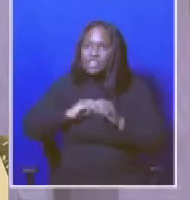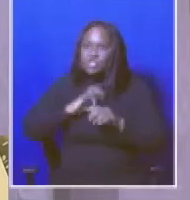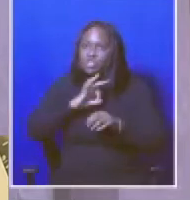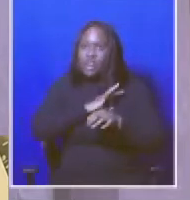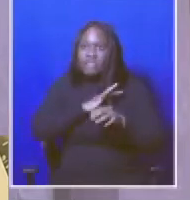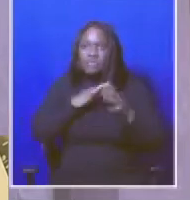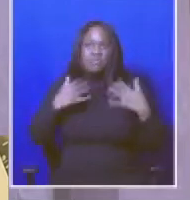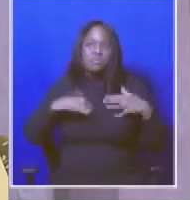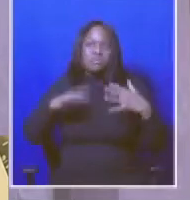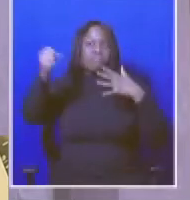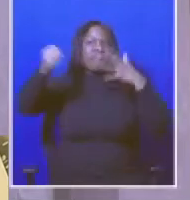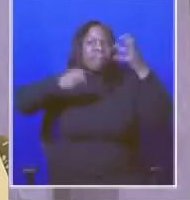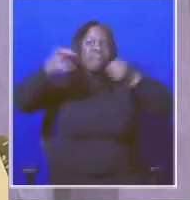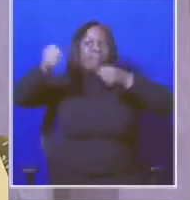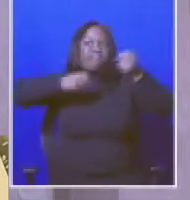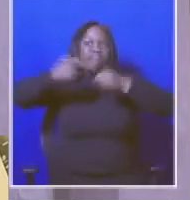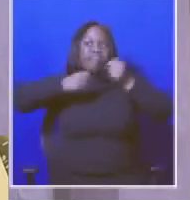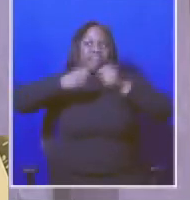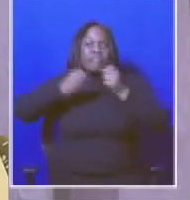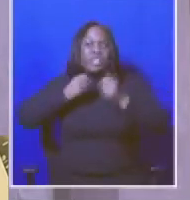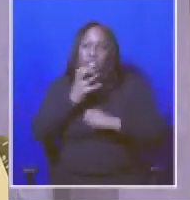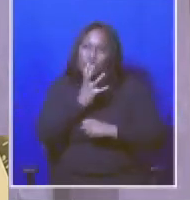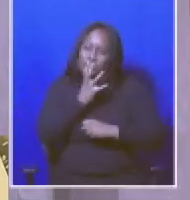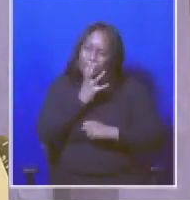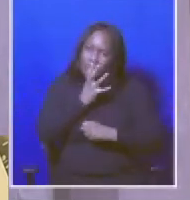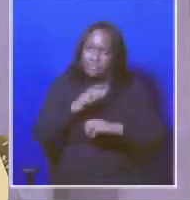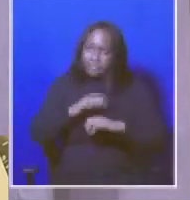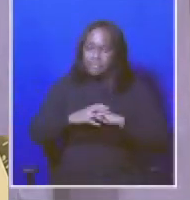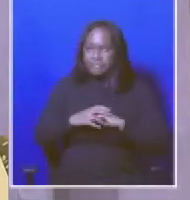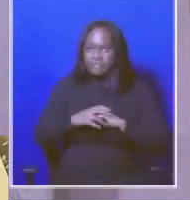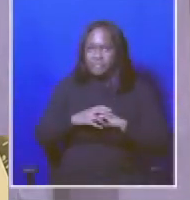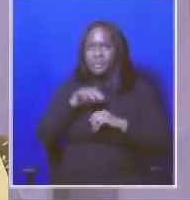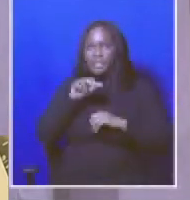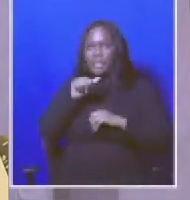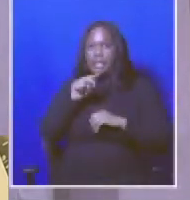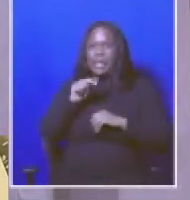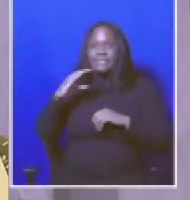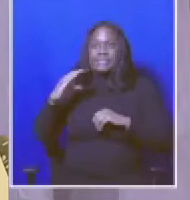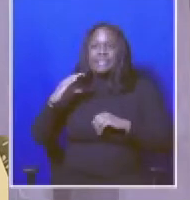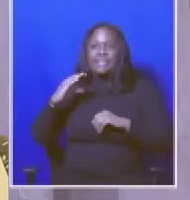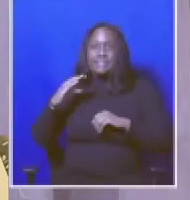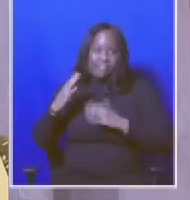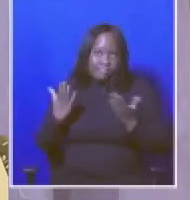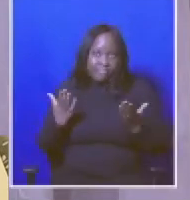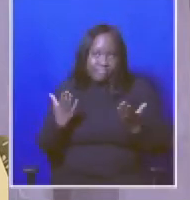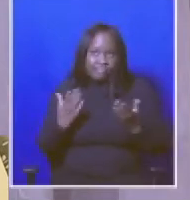It is already the biggest. The ANC, honorable member,